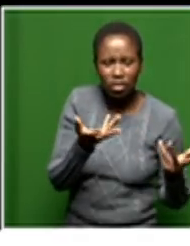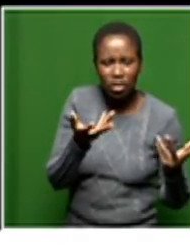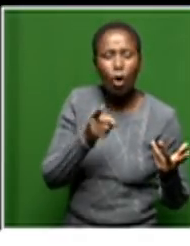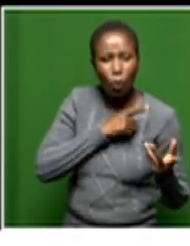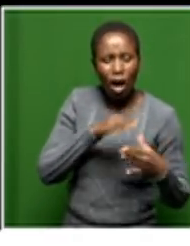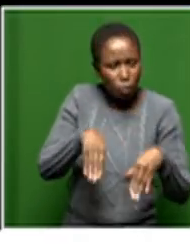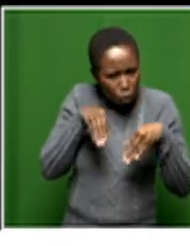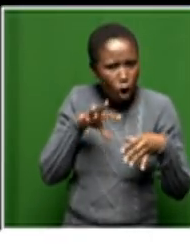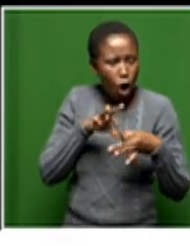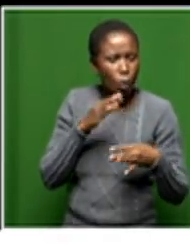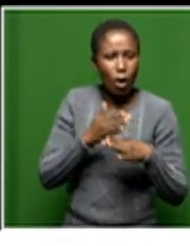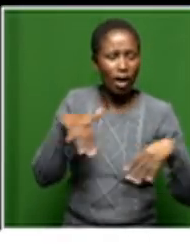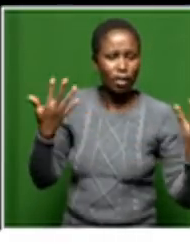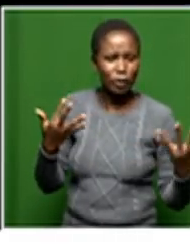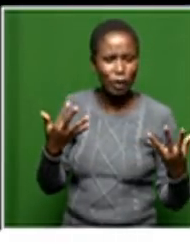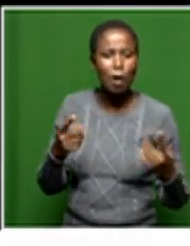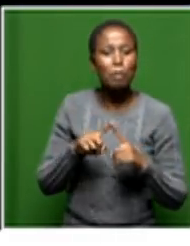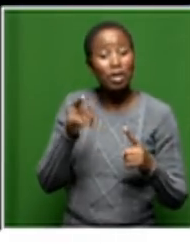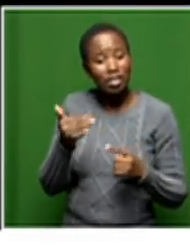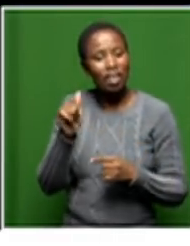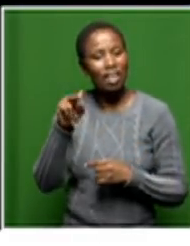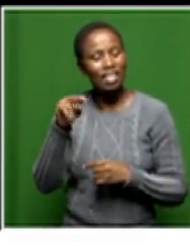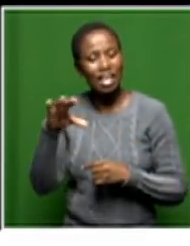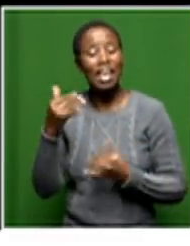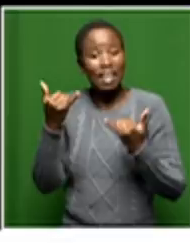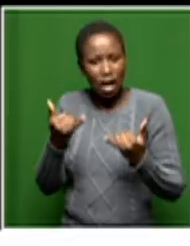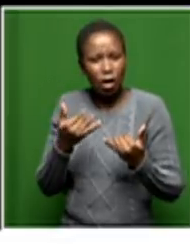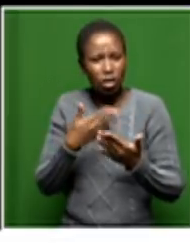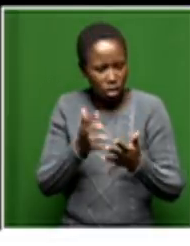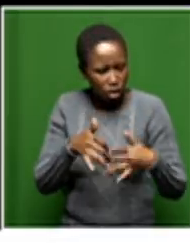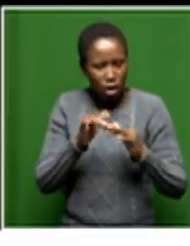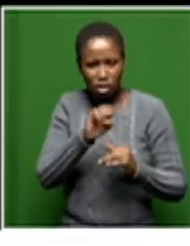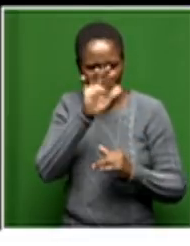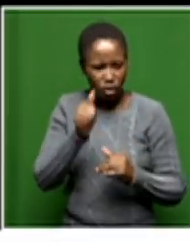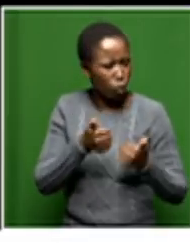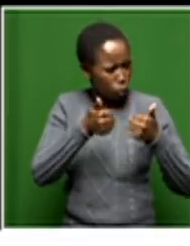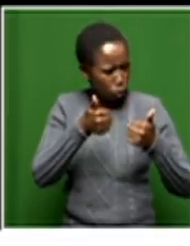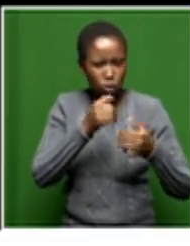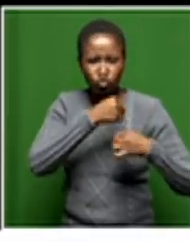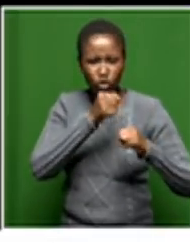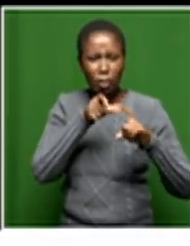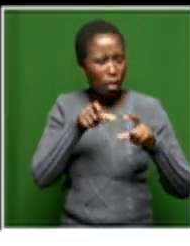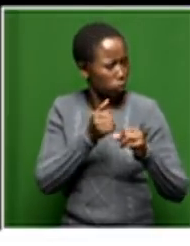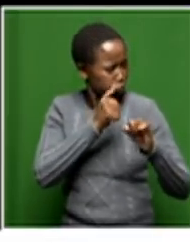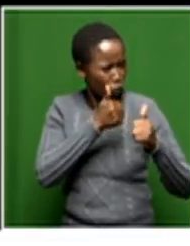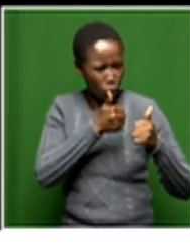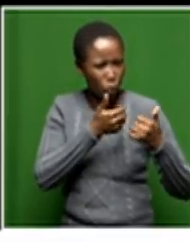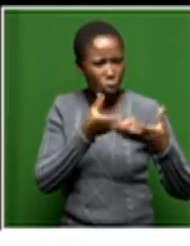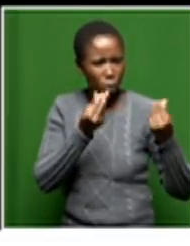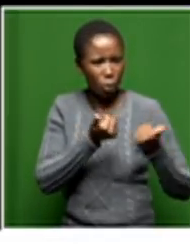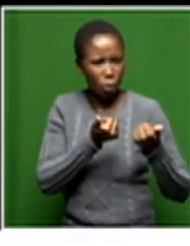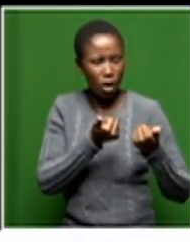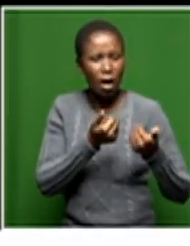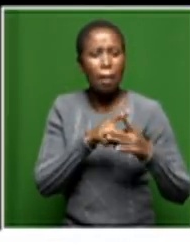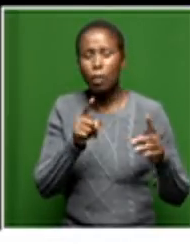power, have we failed to produce good engineers who can really do whatever their country needs, maybe at a